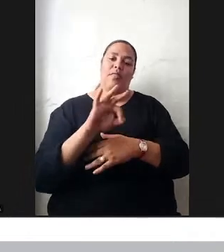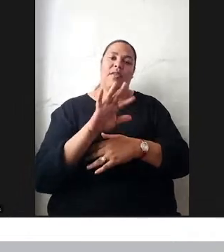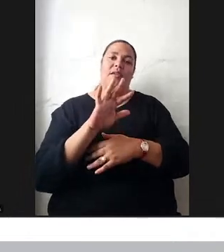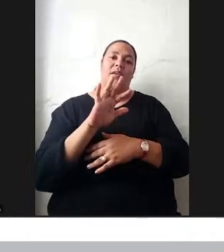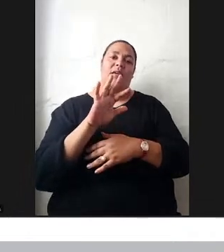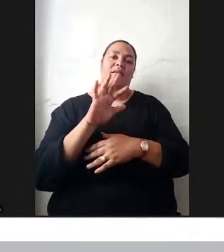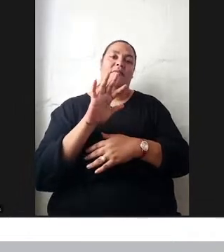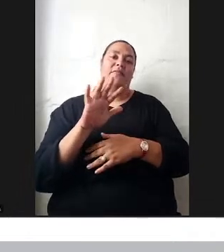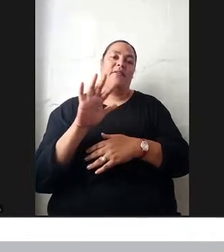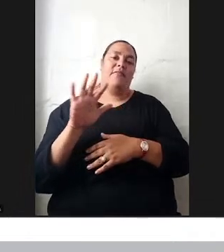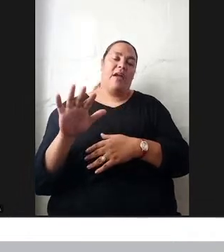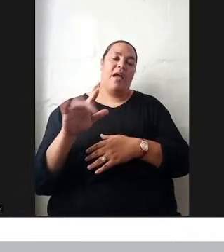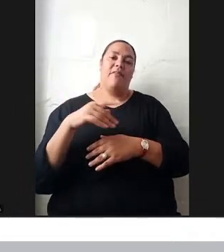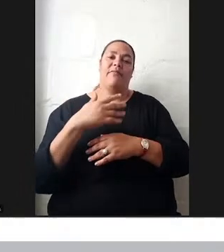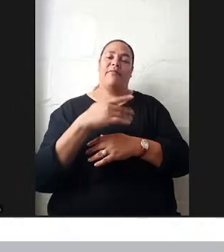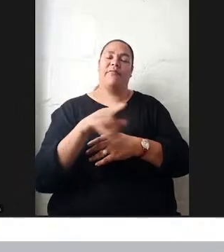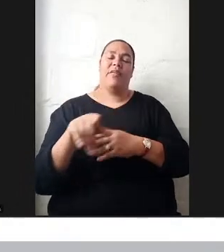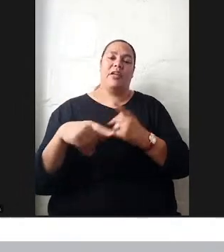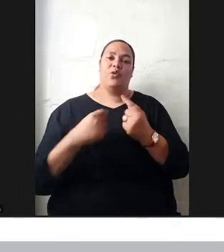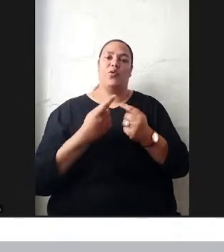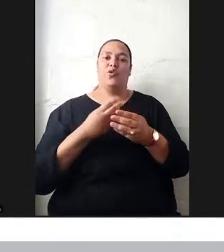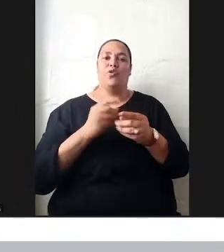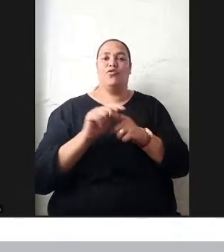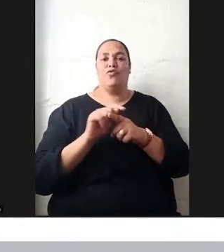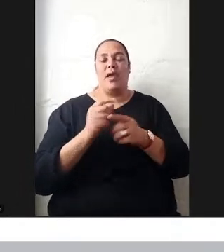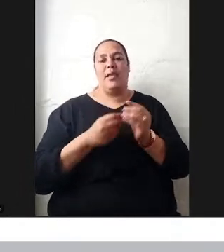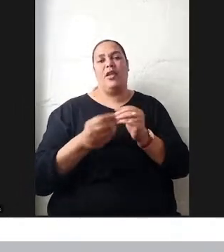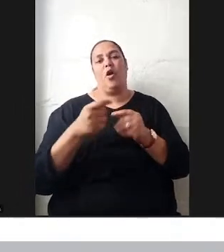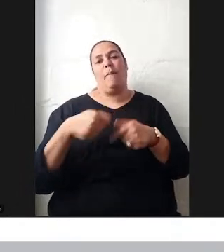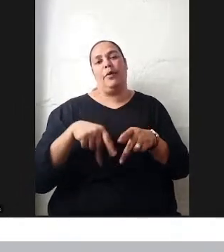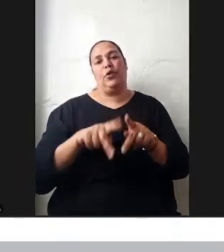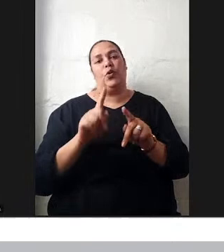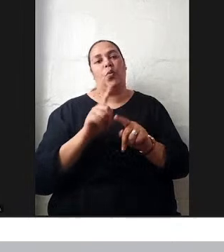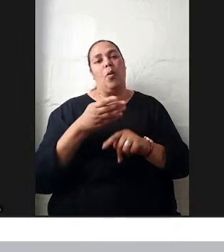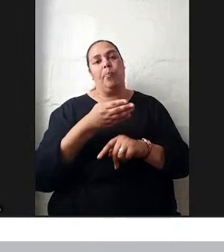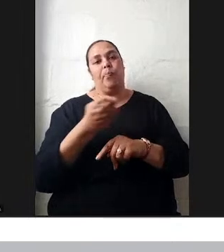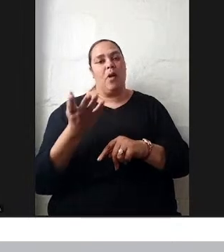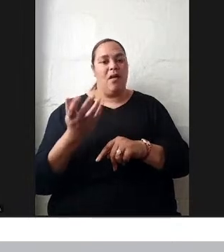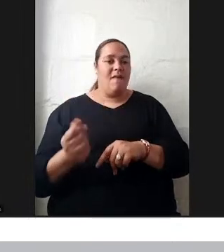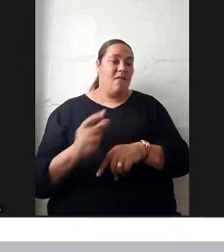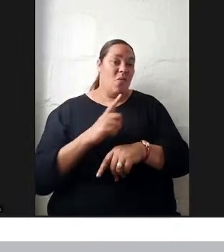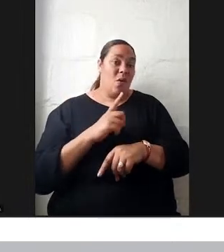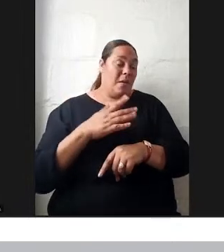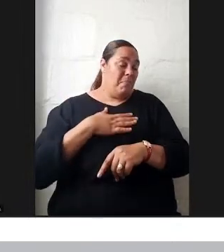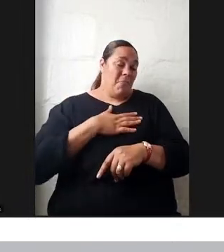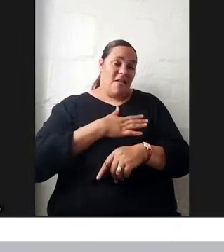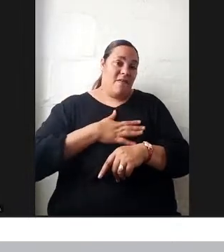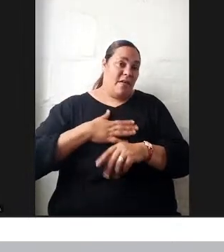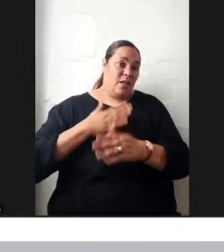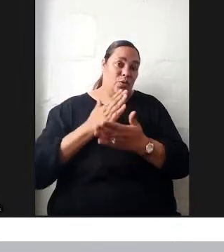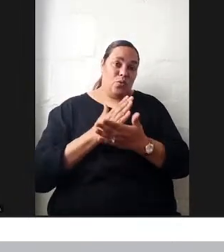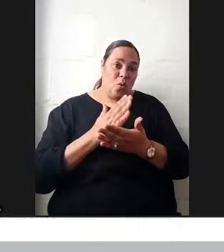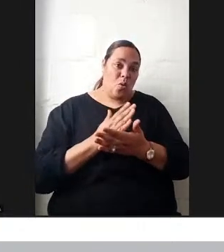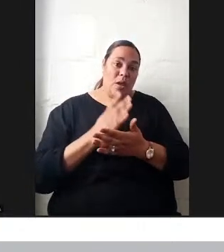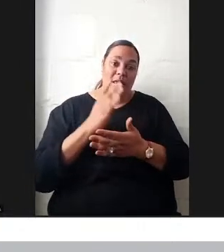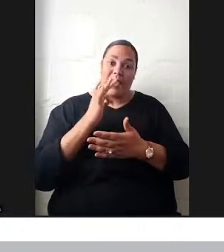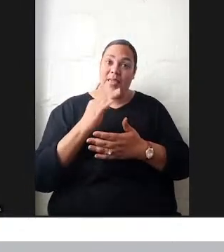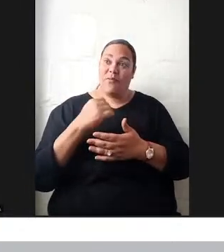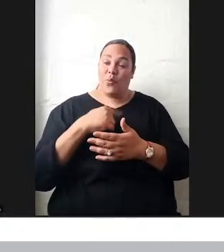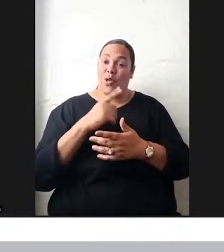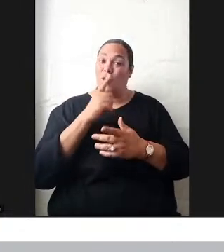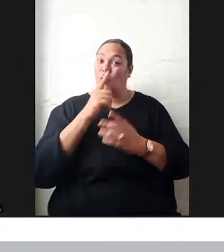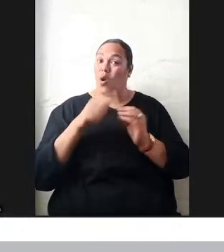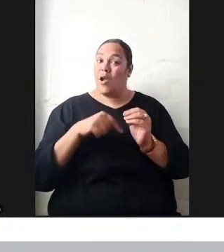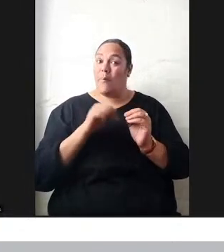related training opportunities that are there. Because for me, surely, if we are talking about a